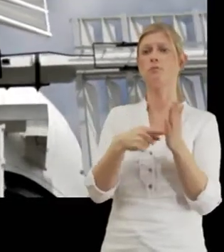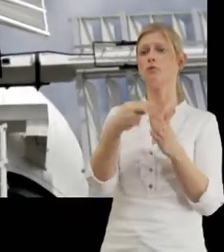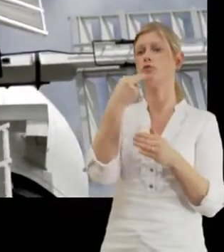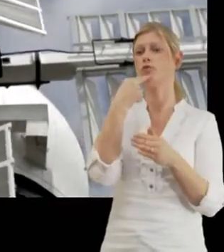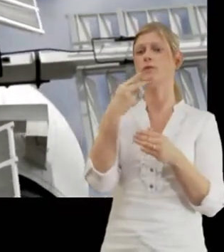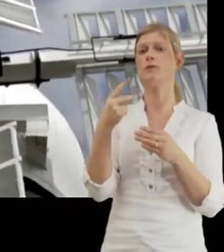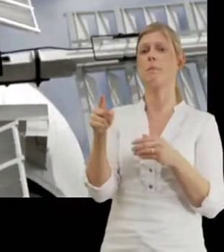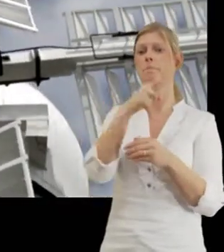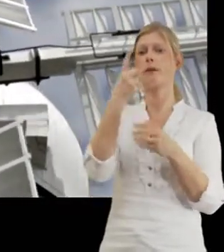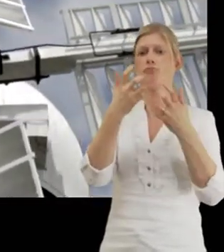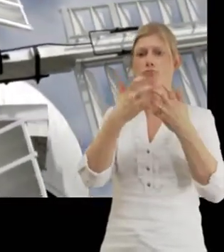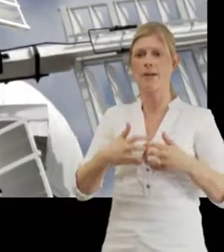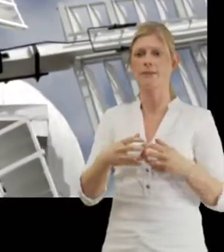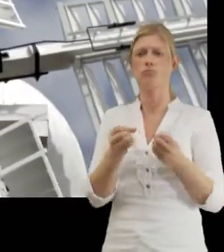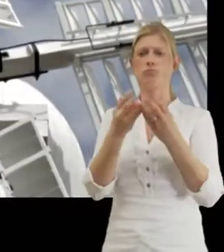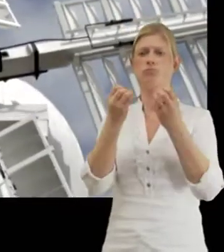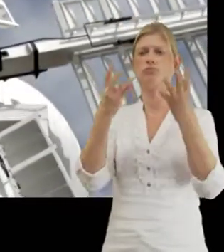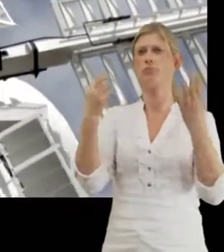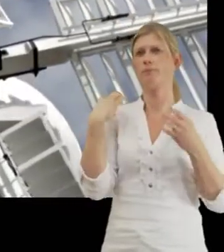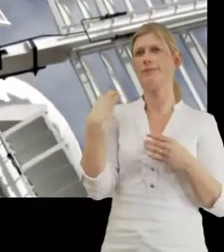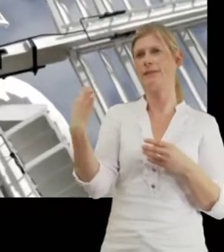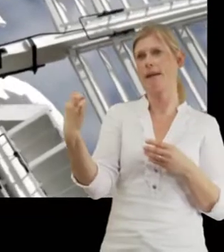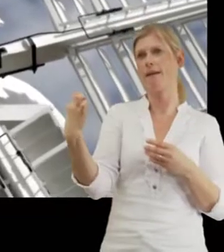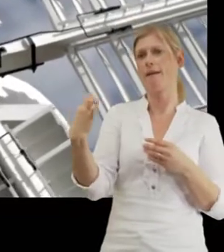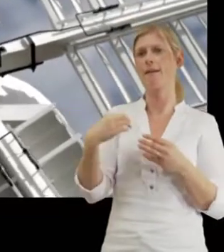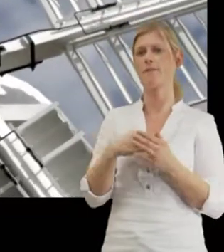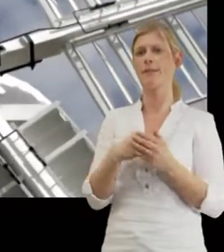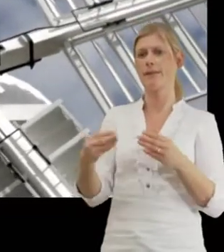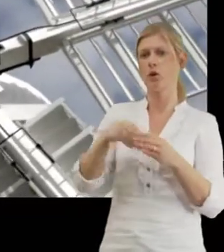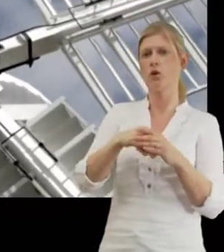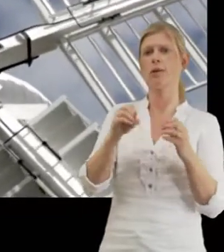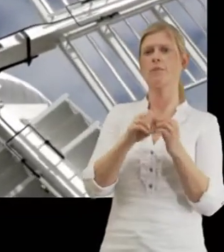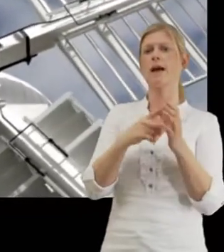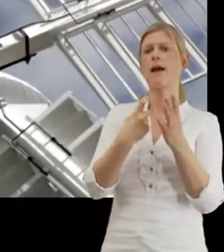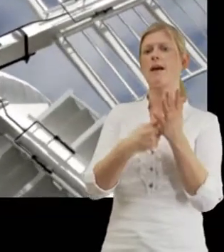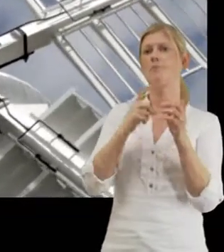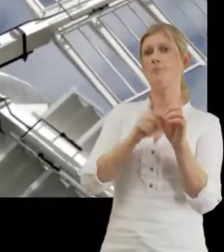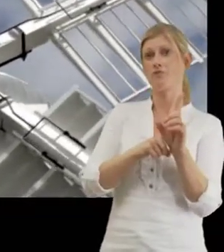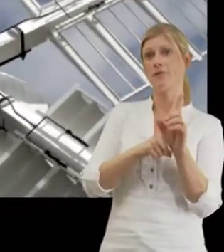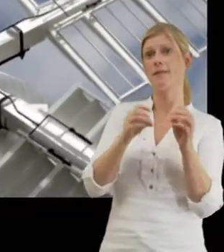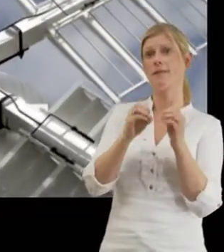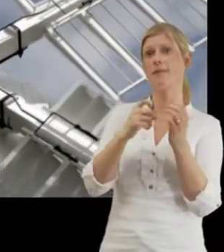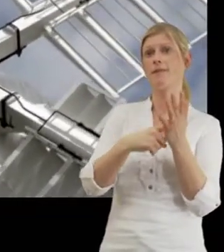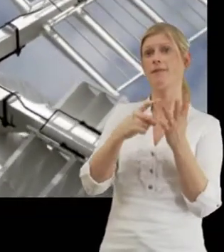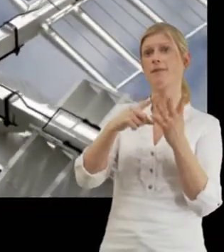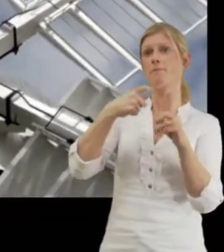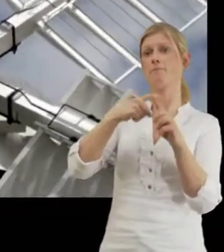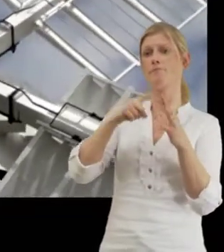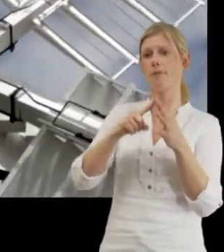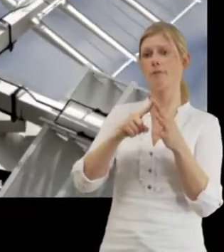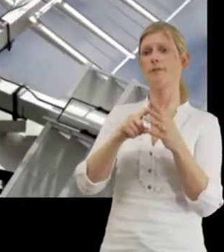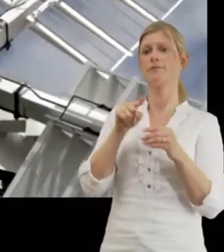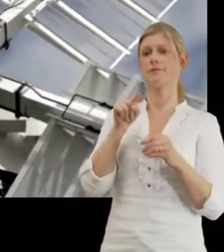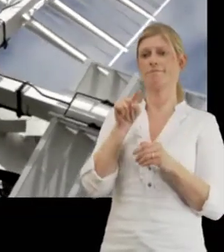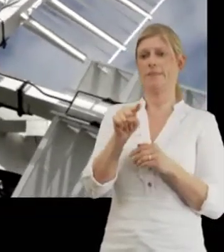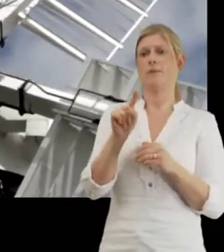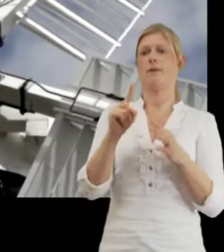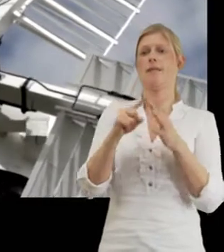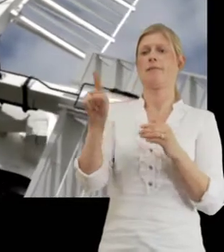Sons millwrights, and many volunteers, including Barry Brooke, who was Ellis Mill's first post-war